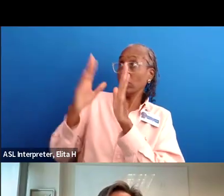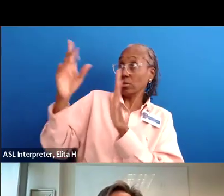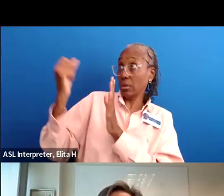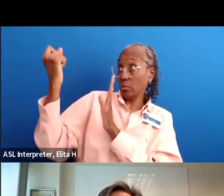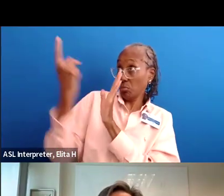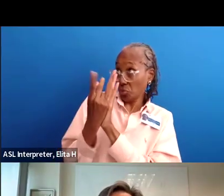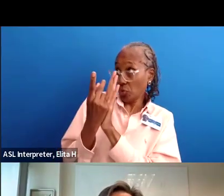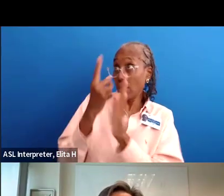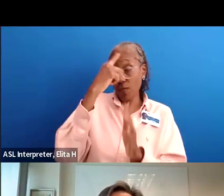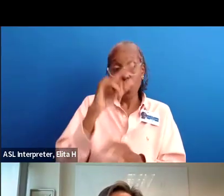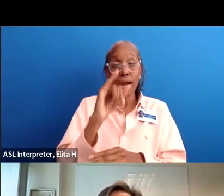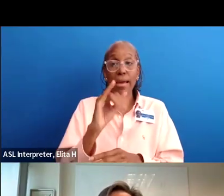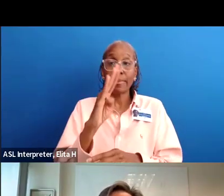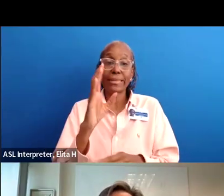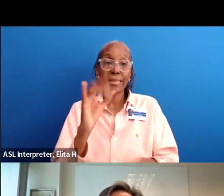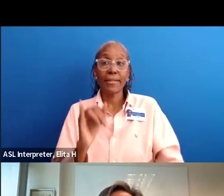of IBCIs.